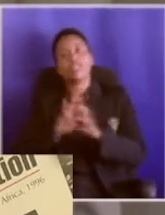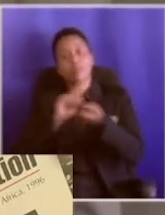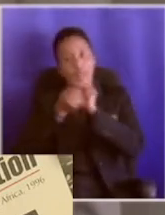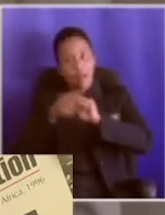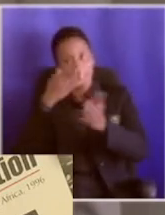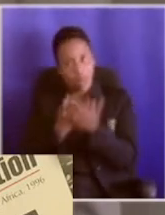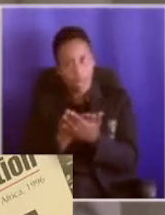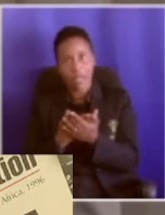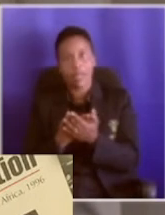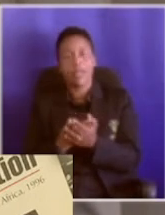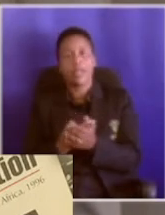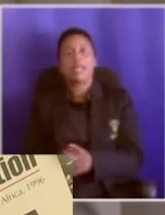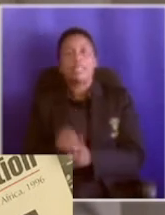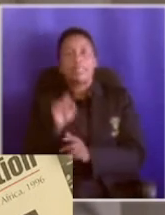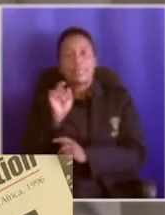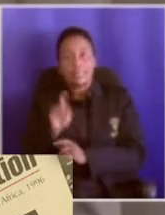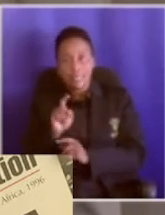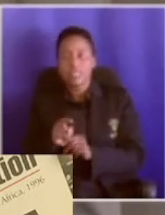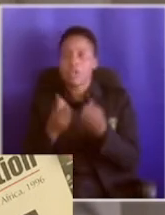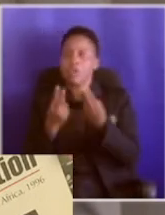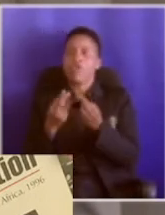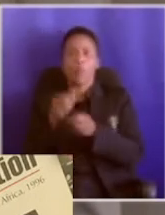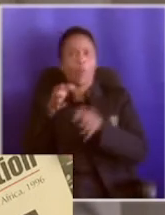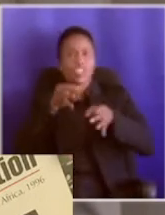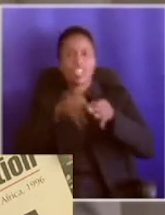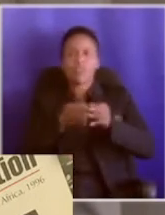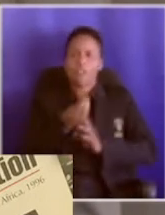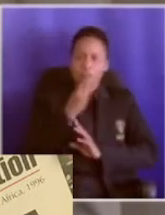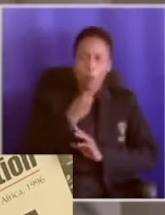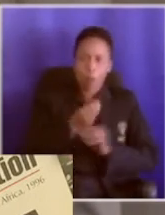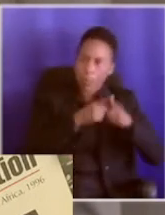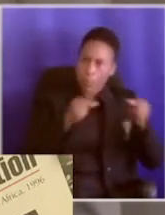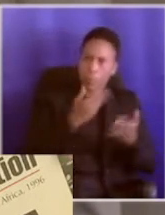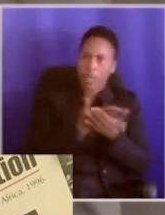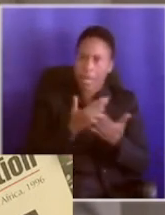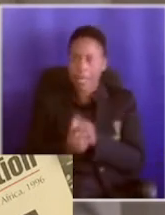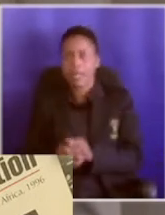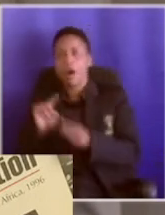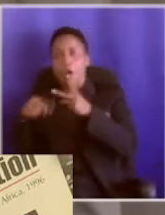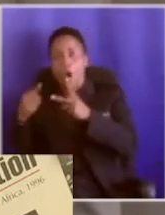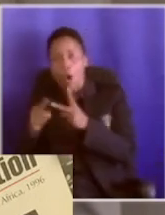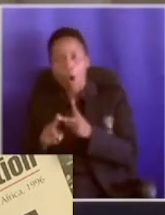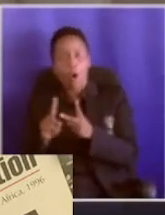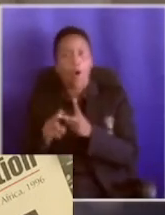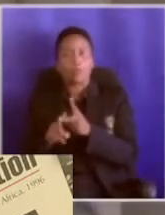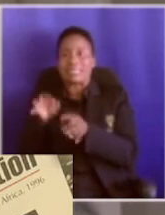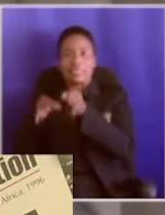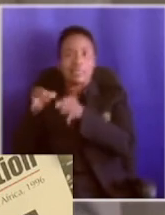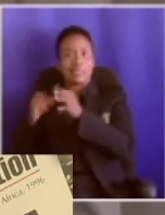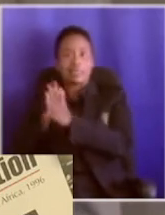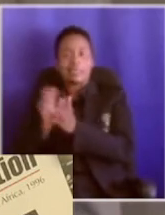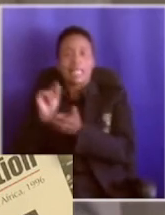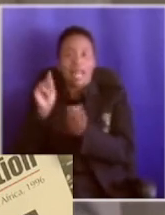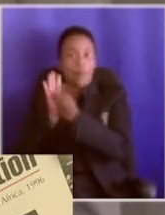book, Feeding Frenzy, The New Politics of Food, Paul McMahon correctly states that, and I